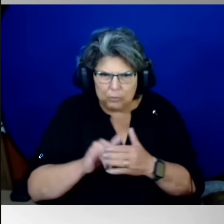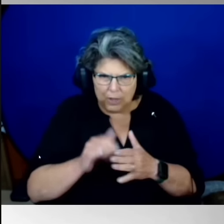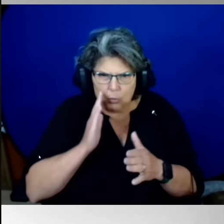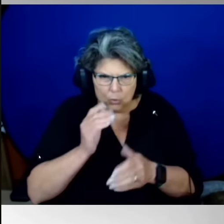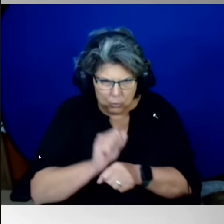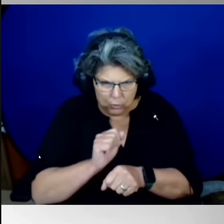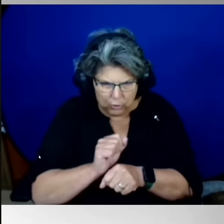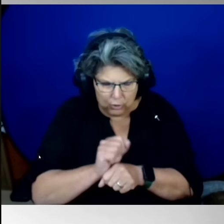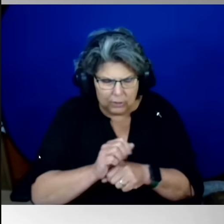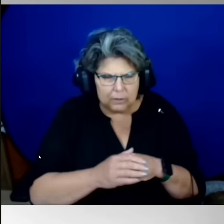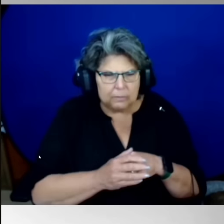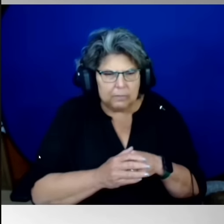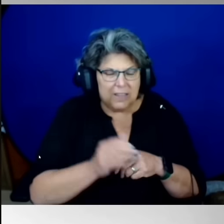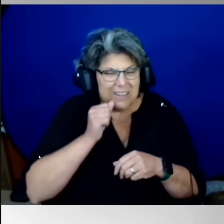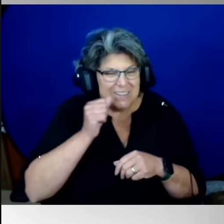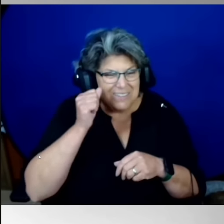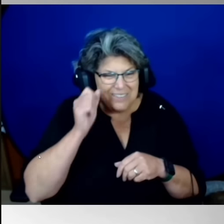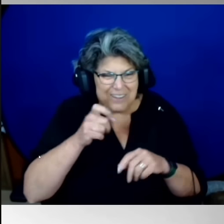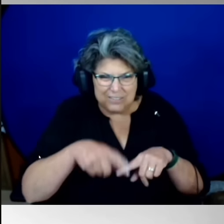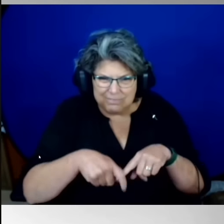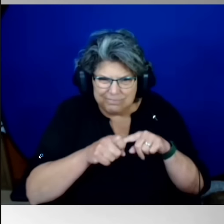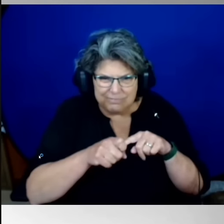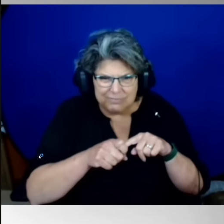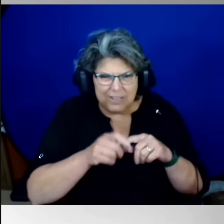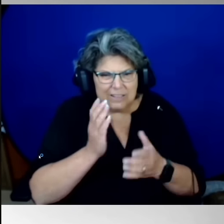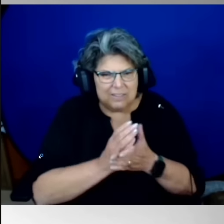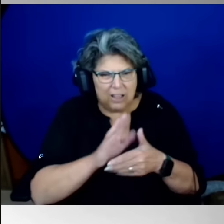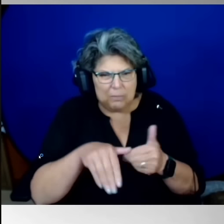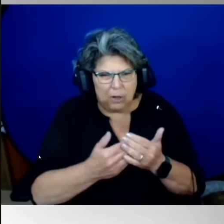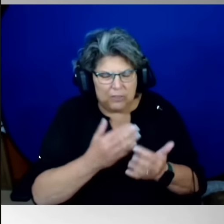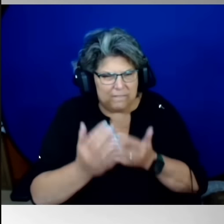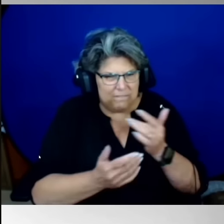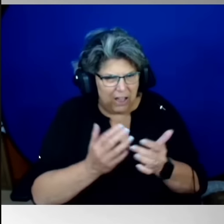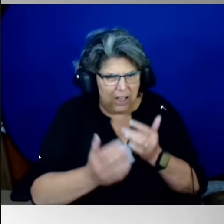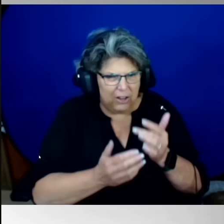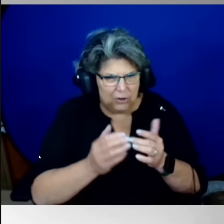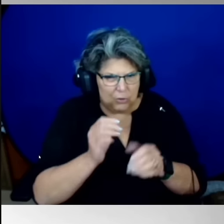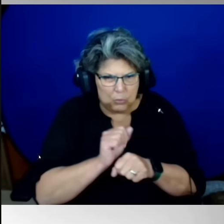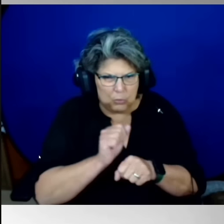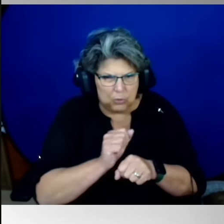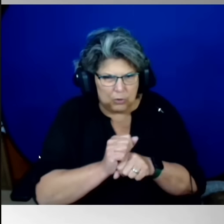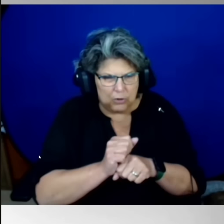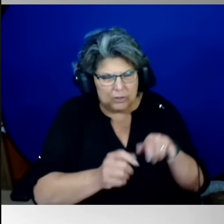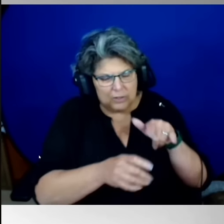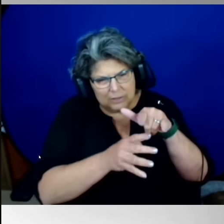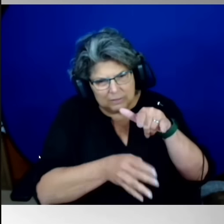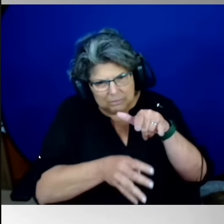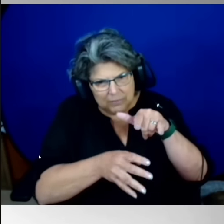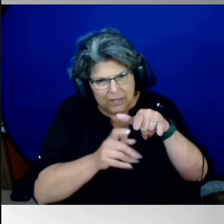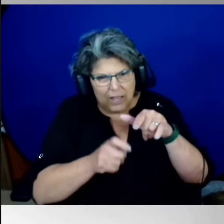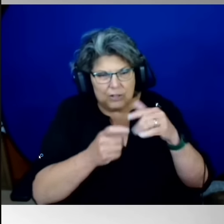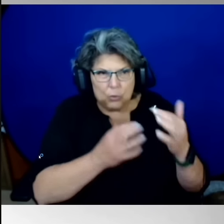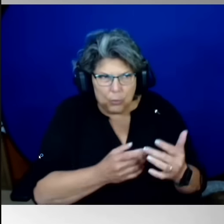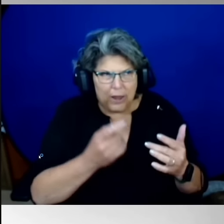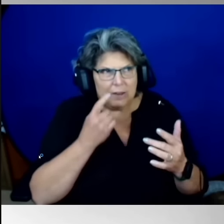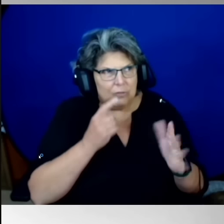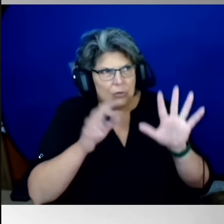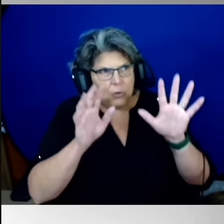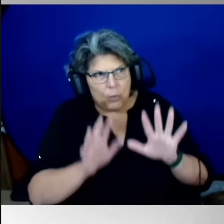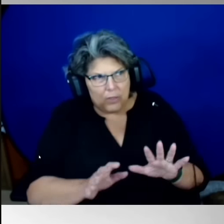Yesterday, they had to delay and stop the firing operation, what we call hang it up, to check it up and wait for the conditions to be right for us to do